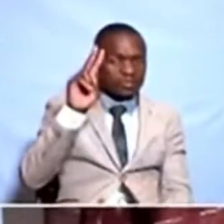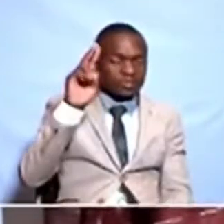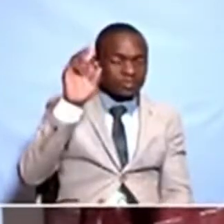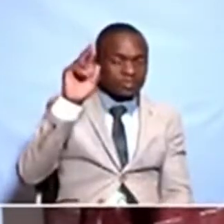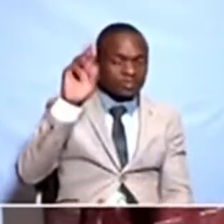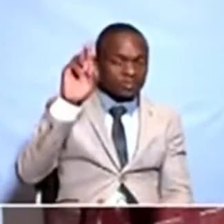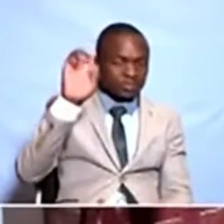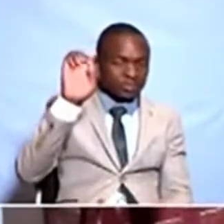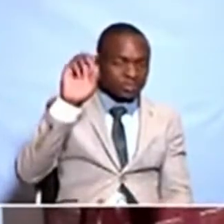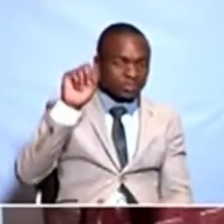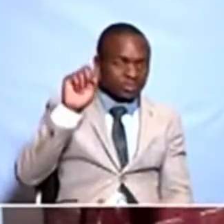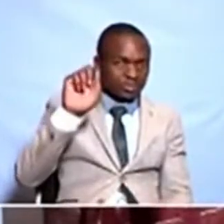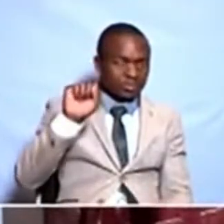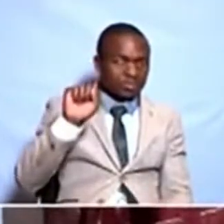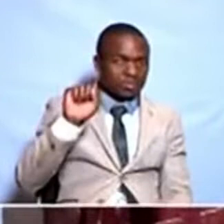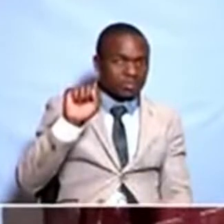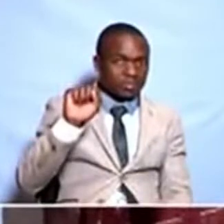to